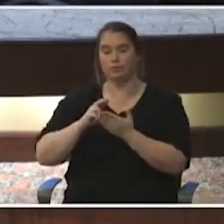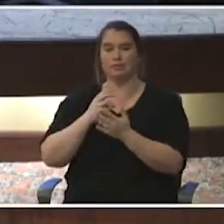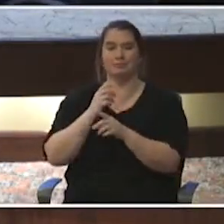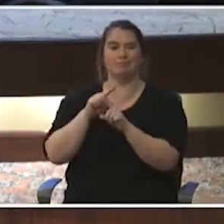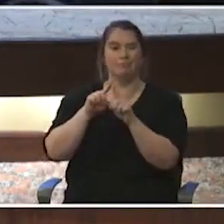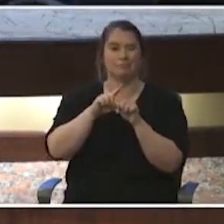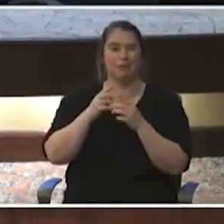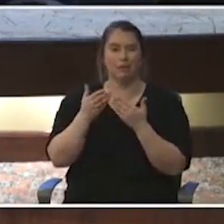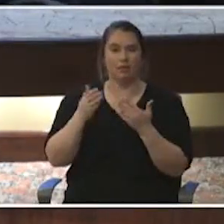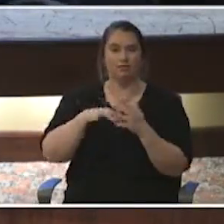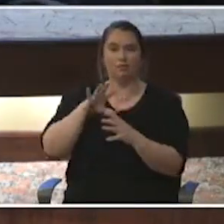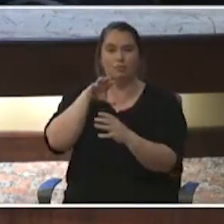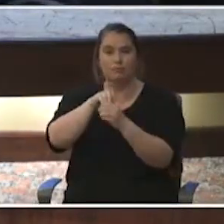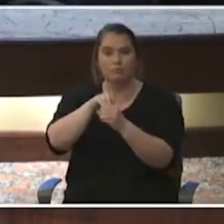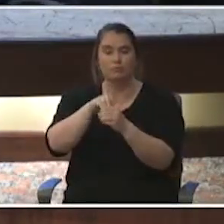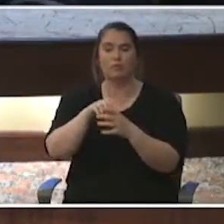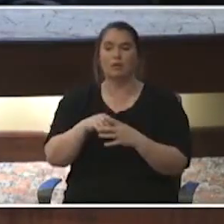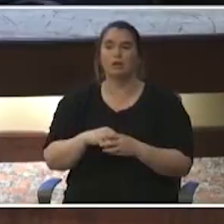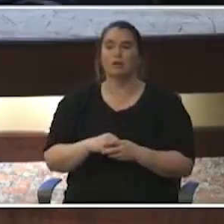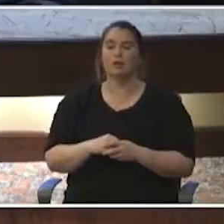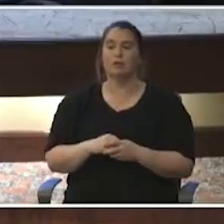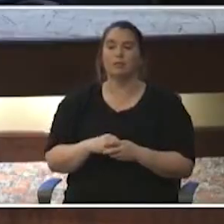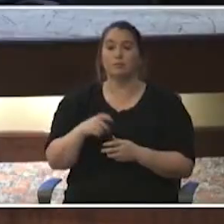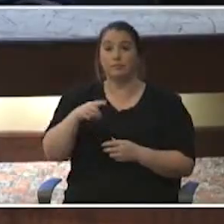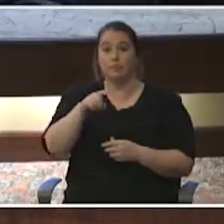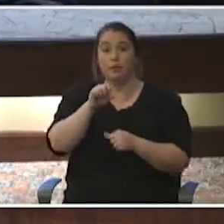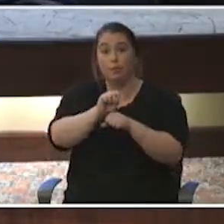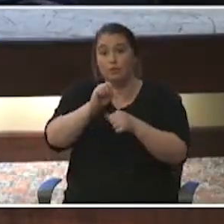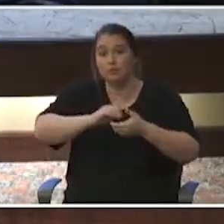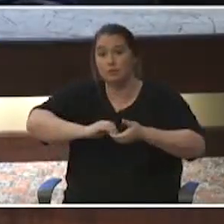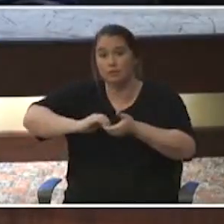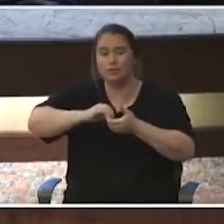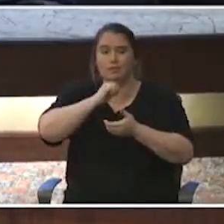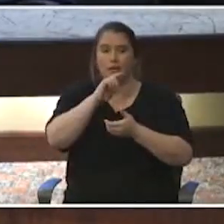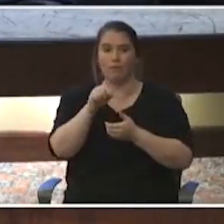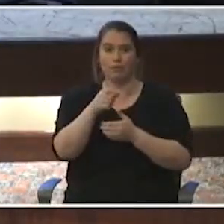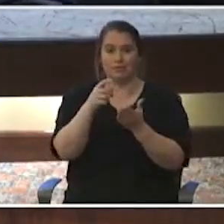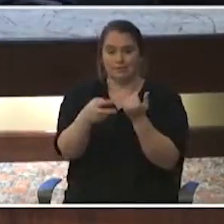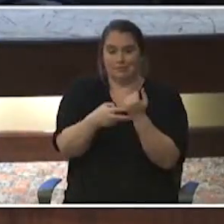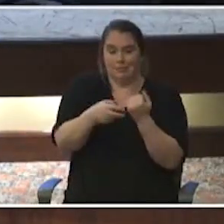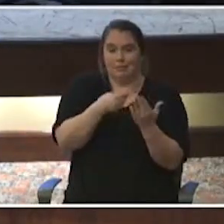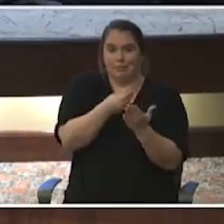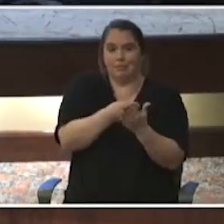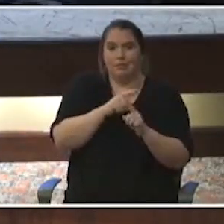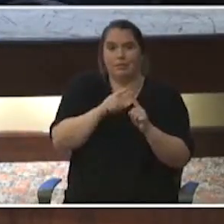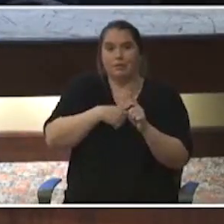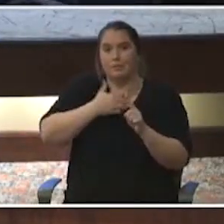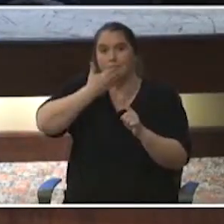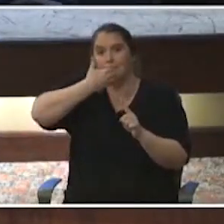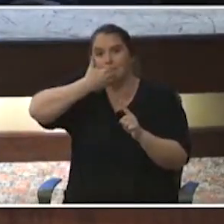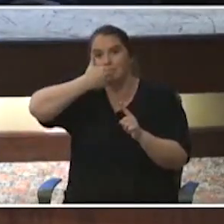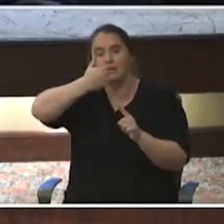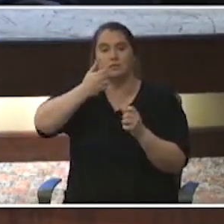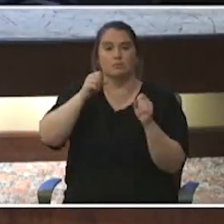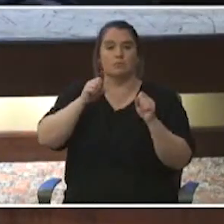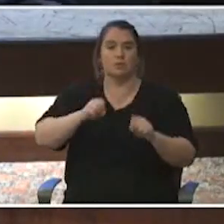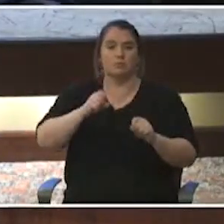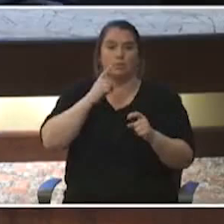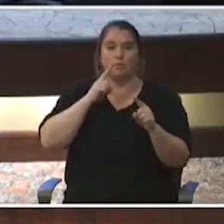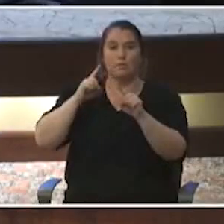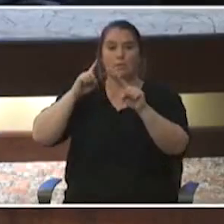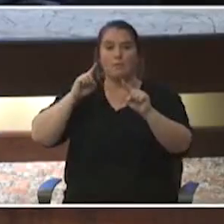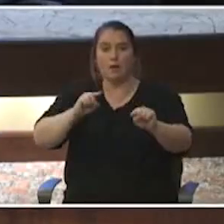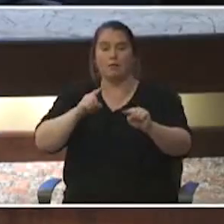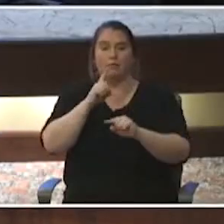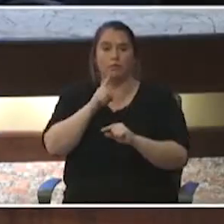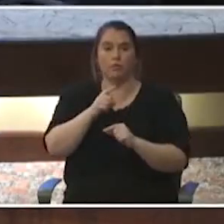resources that are working together to not only save our taxpayers money, but get the best possible care for those in mental health